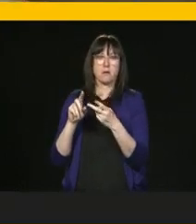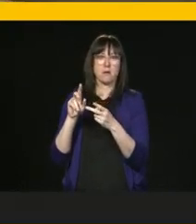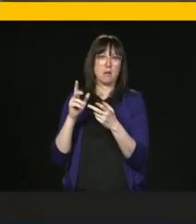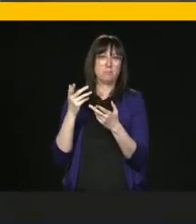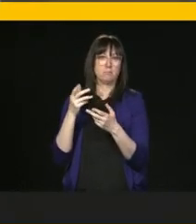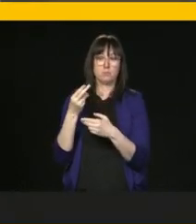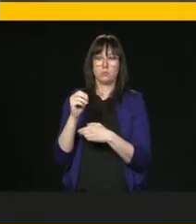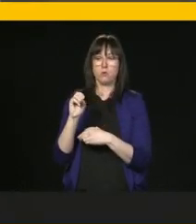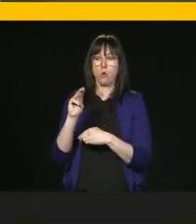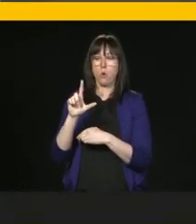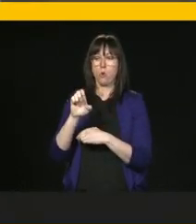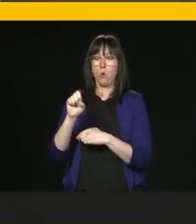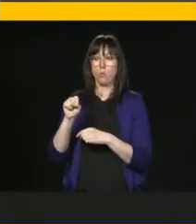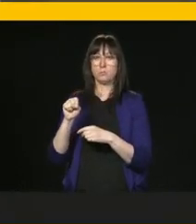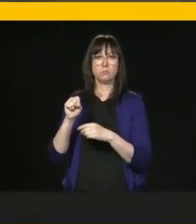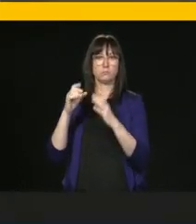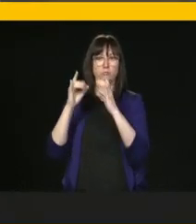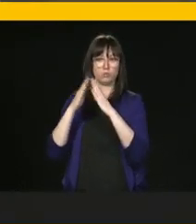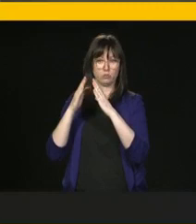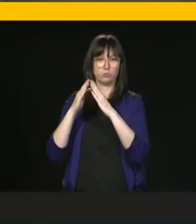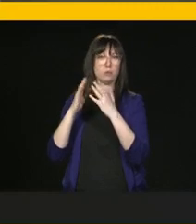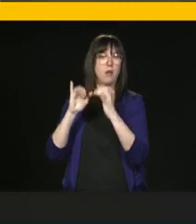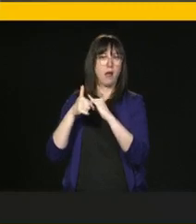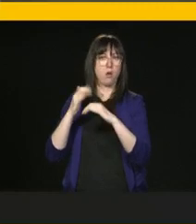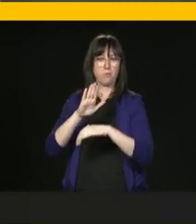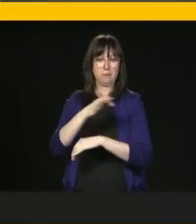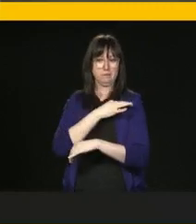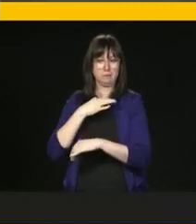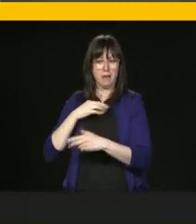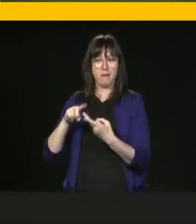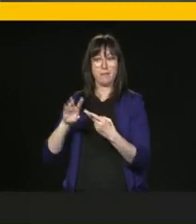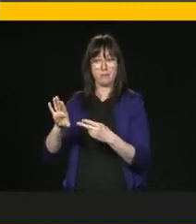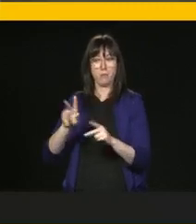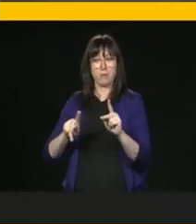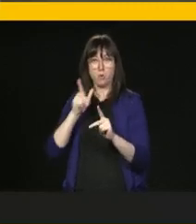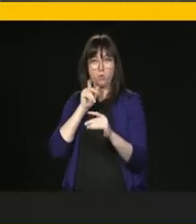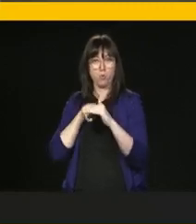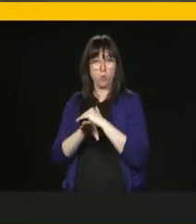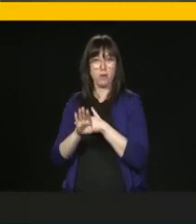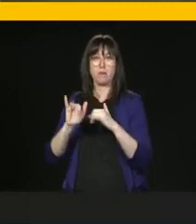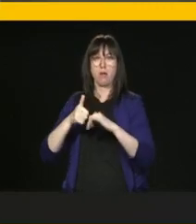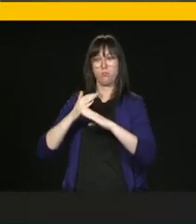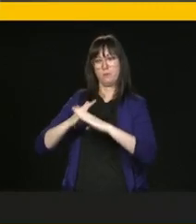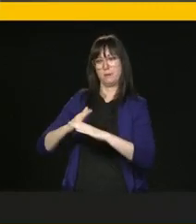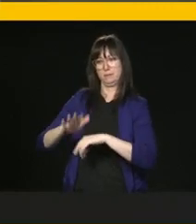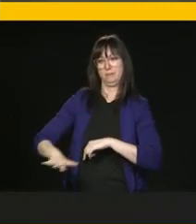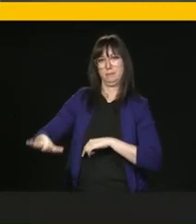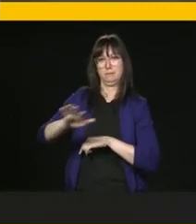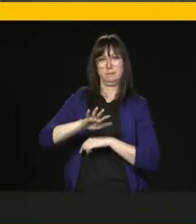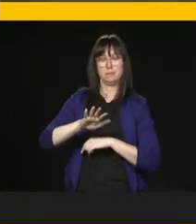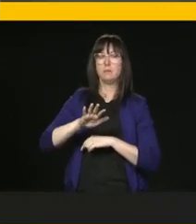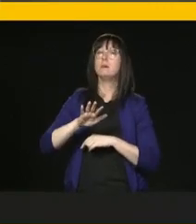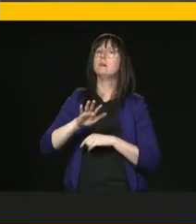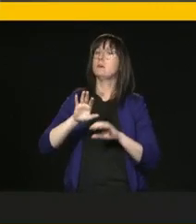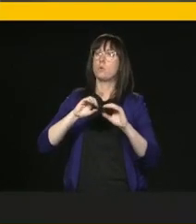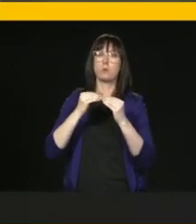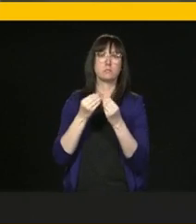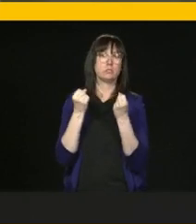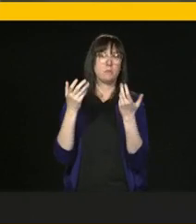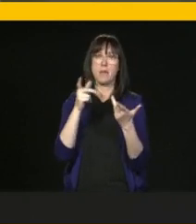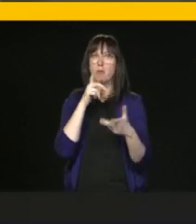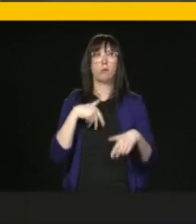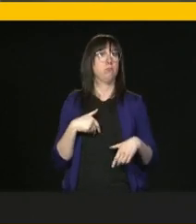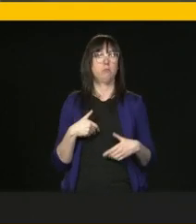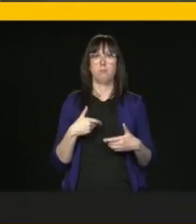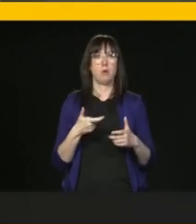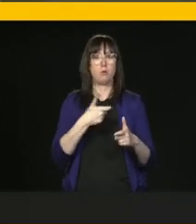to protect the people that they're serving. So clearly, there are many organizations that cannot shut their door during this time because they are